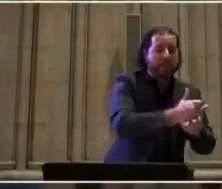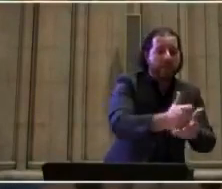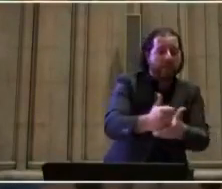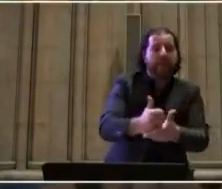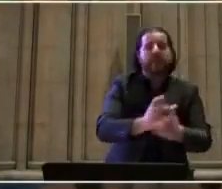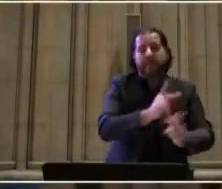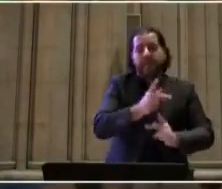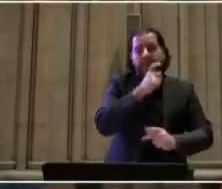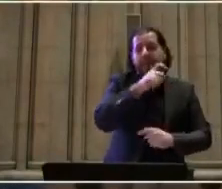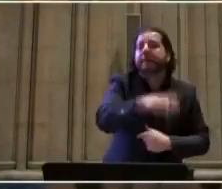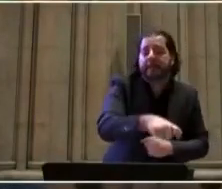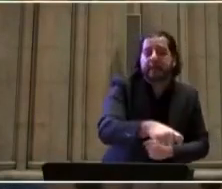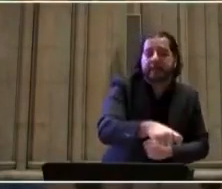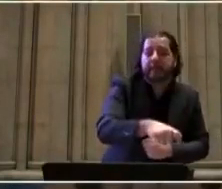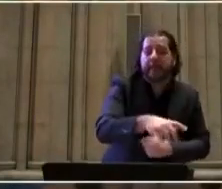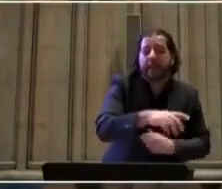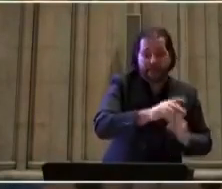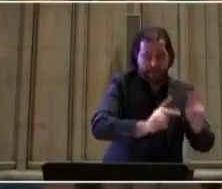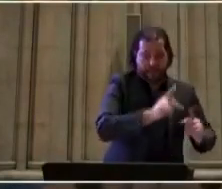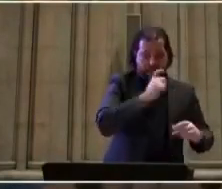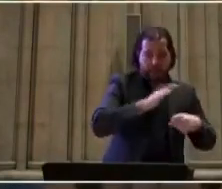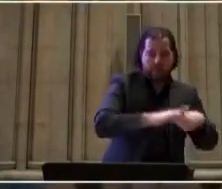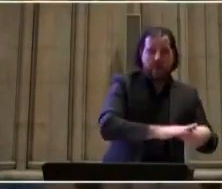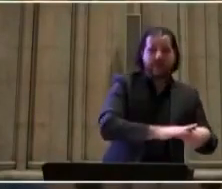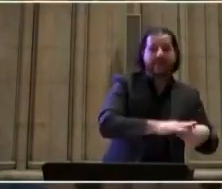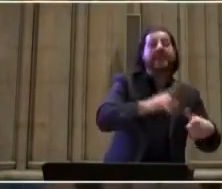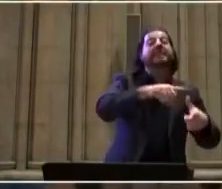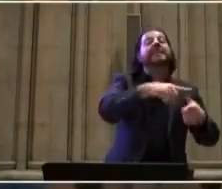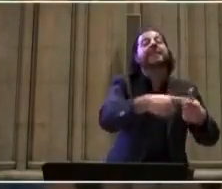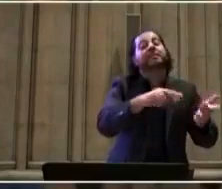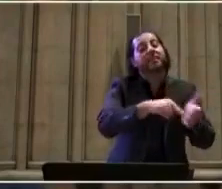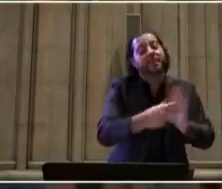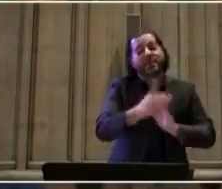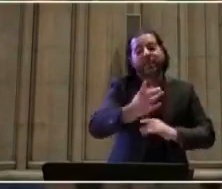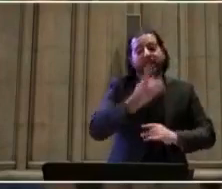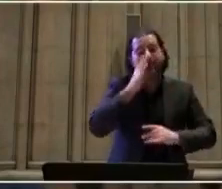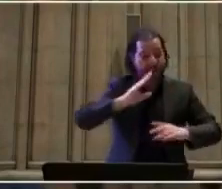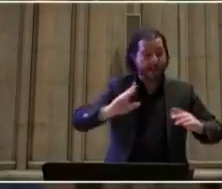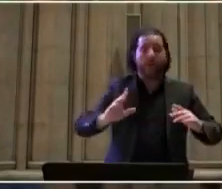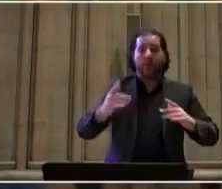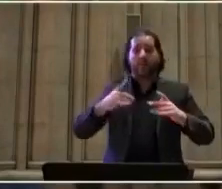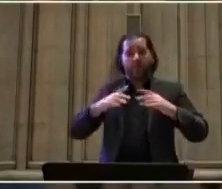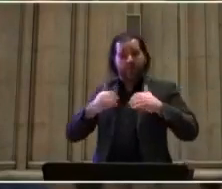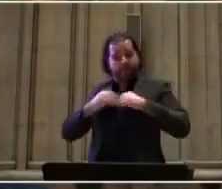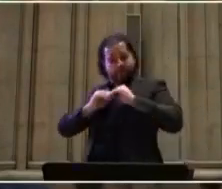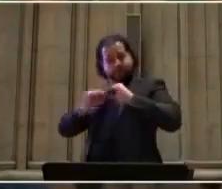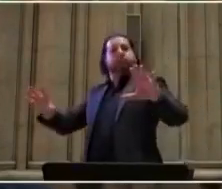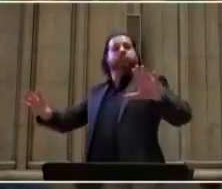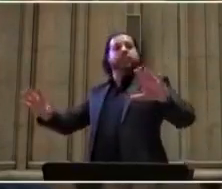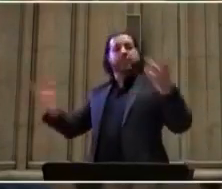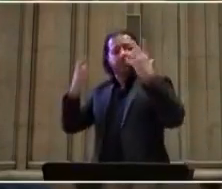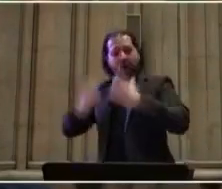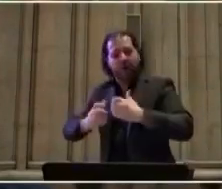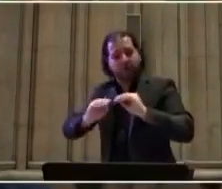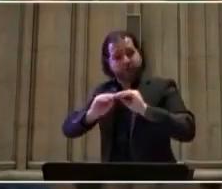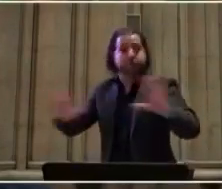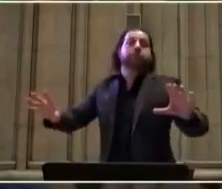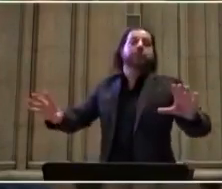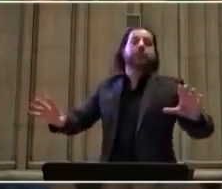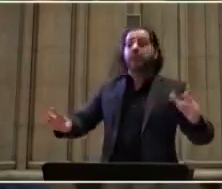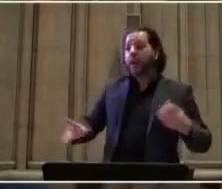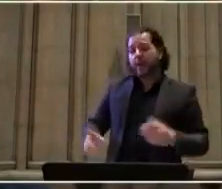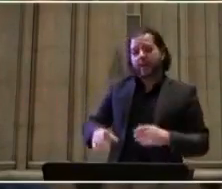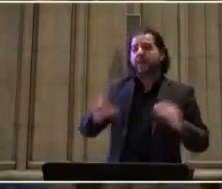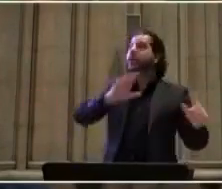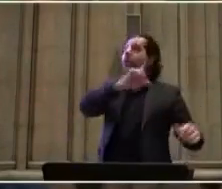of the oppressed, then your light will rise in the darkness and your night will become like the noonday.